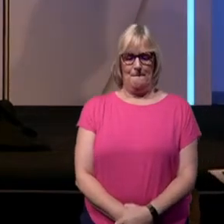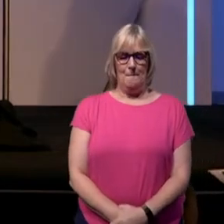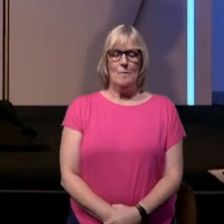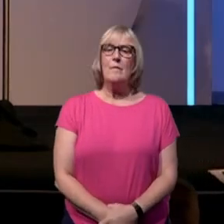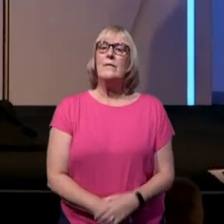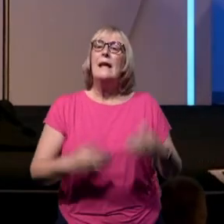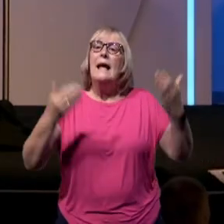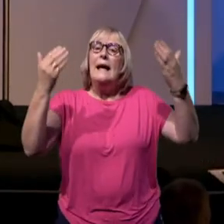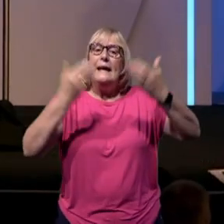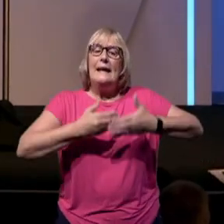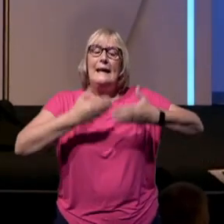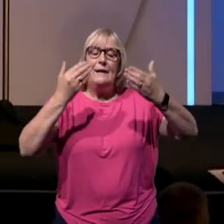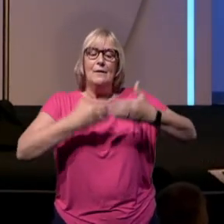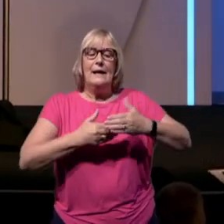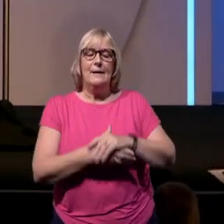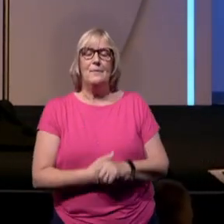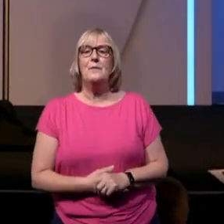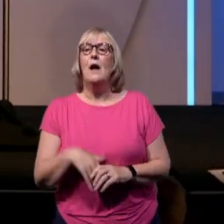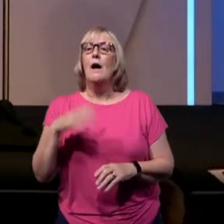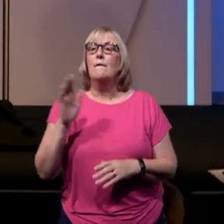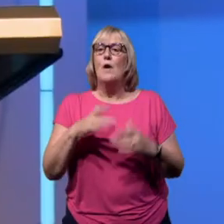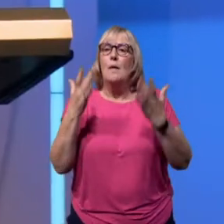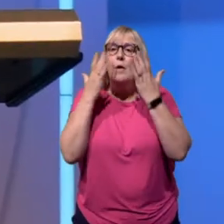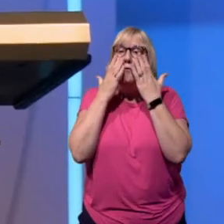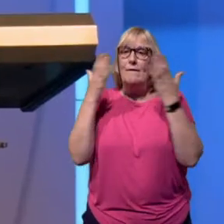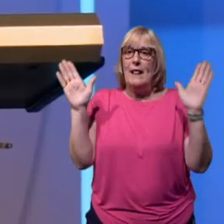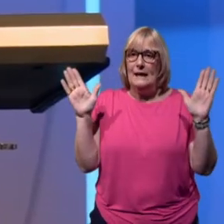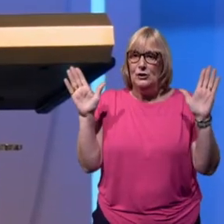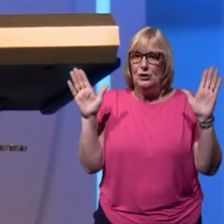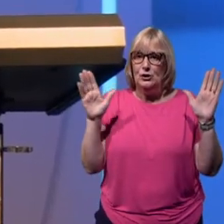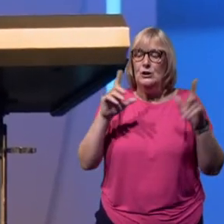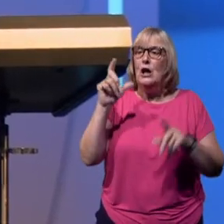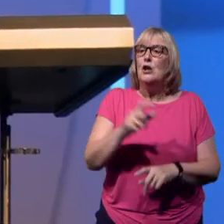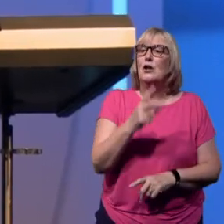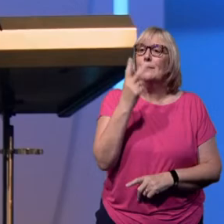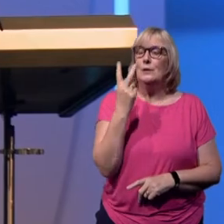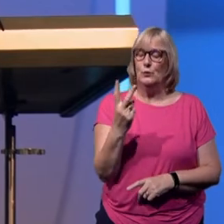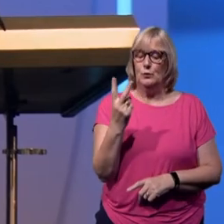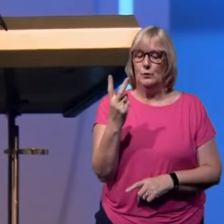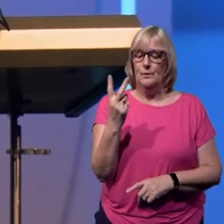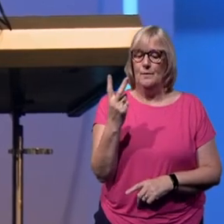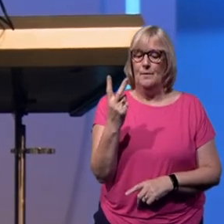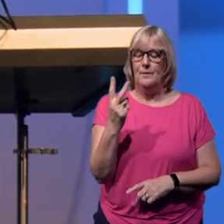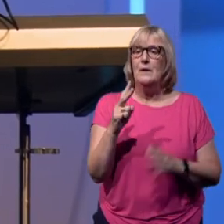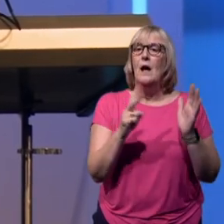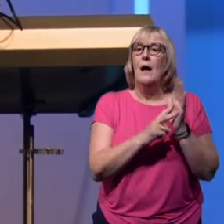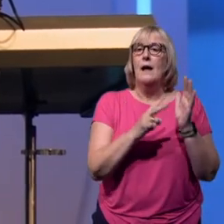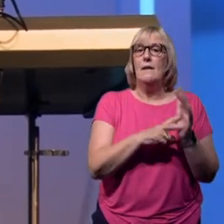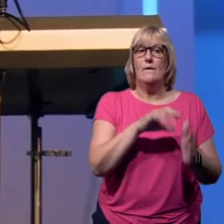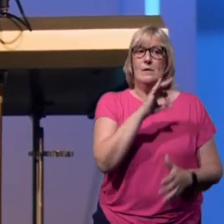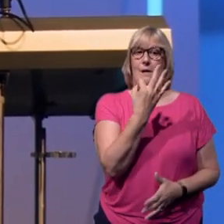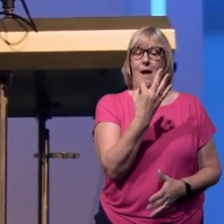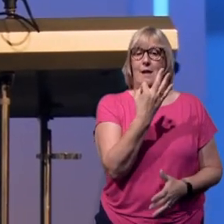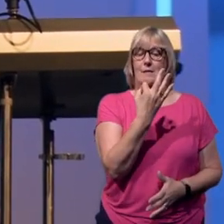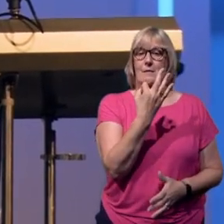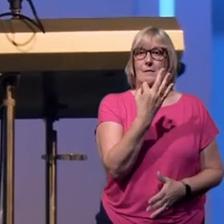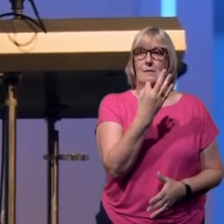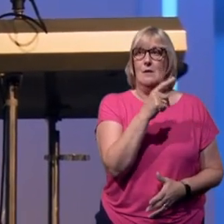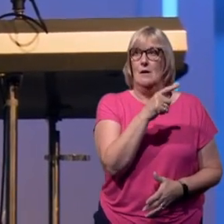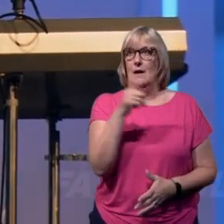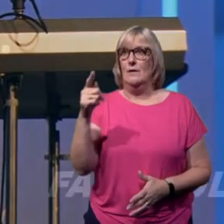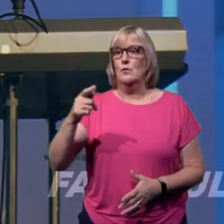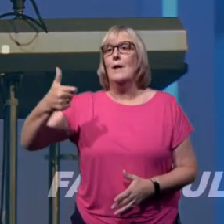This evening's reading comes from Revelation chapter 2, verses 8